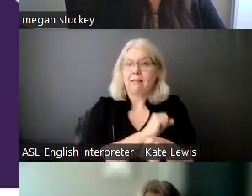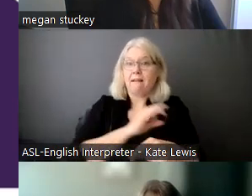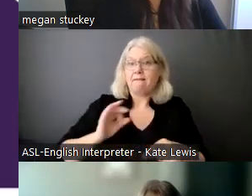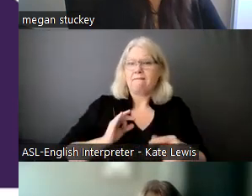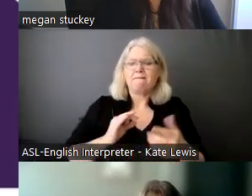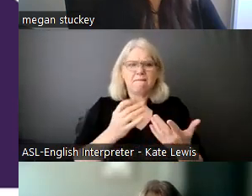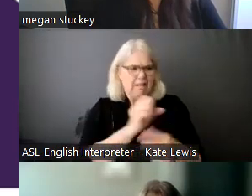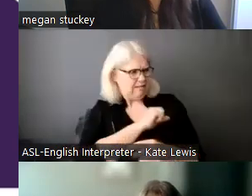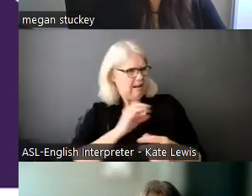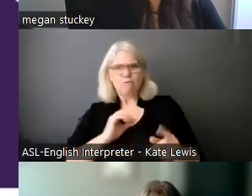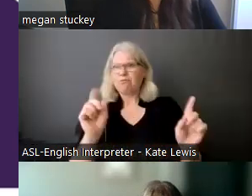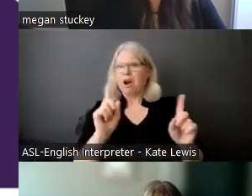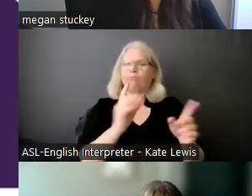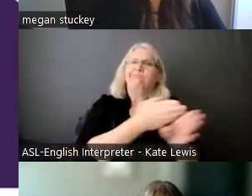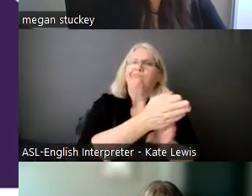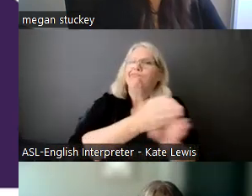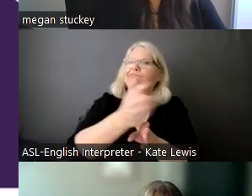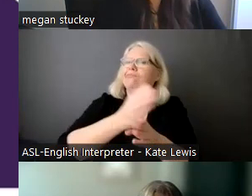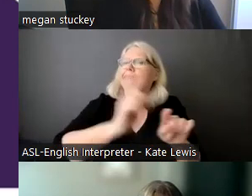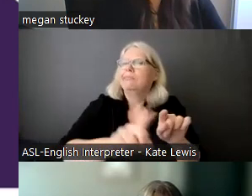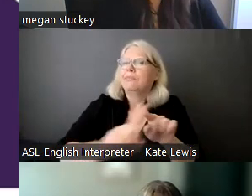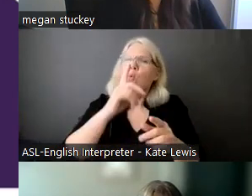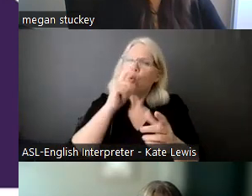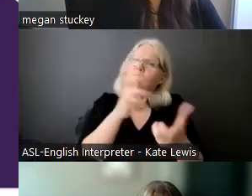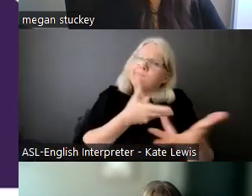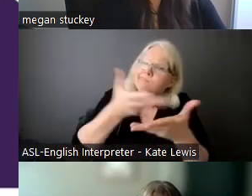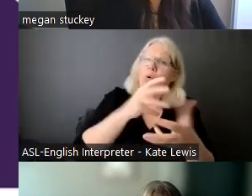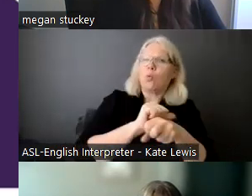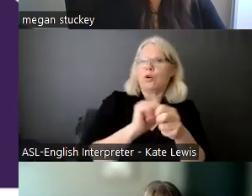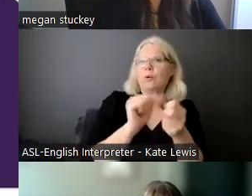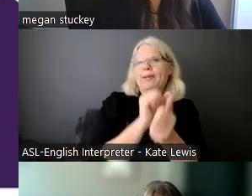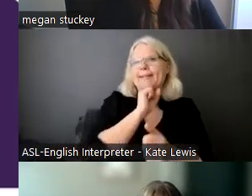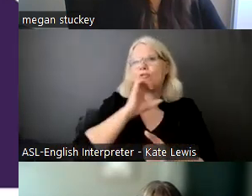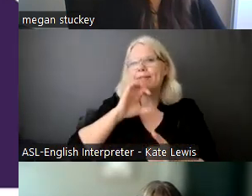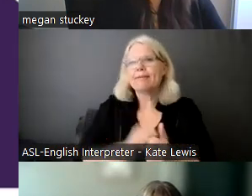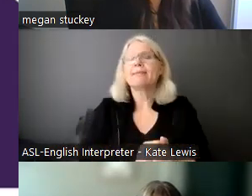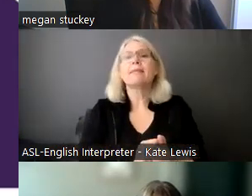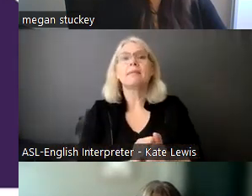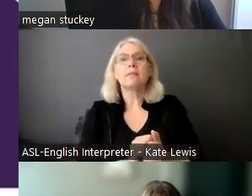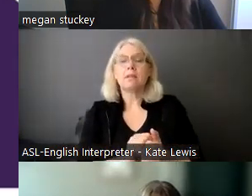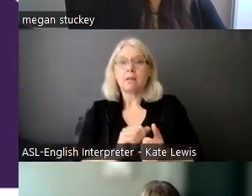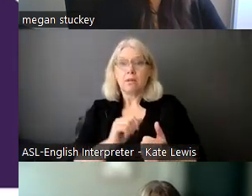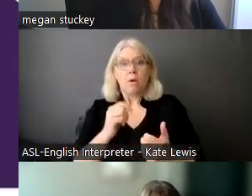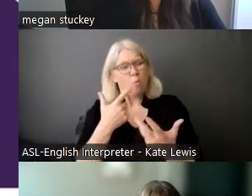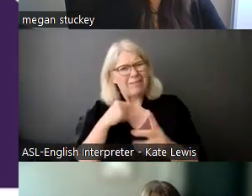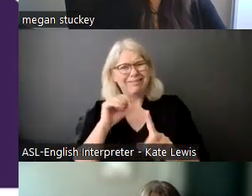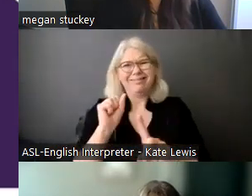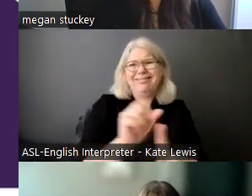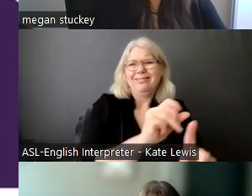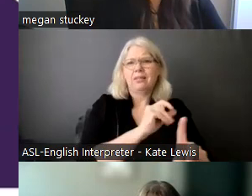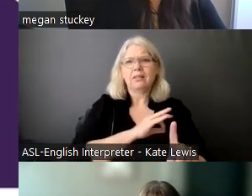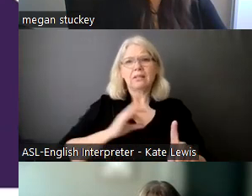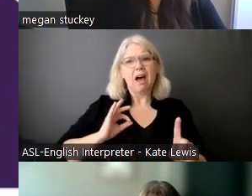of sectors, working directly with seniors. Not only is our goal to enhance their knowledge and their skills